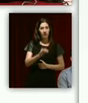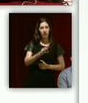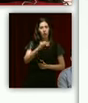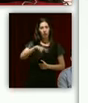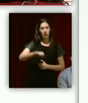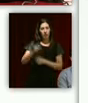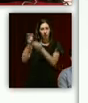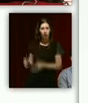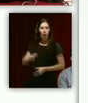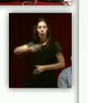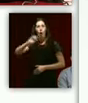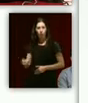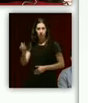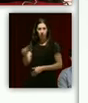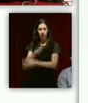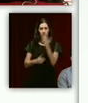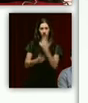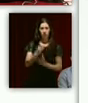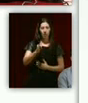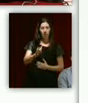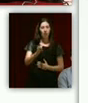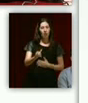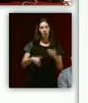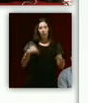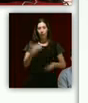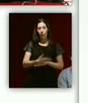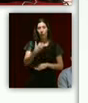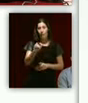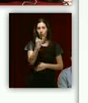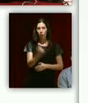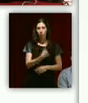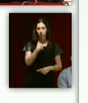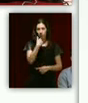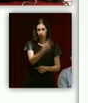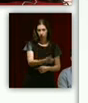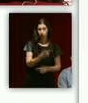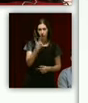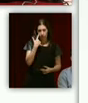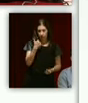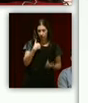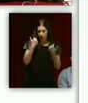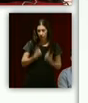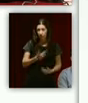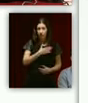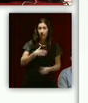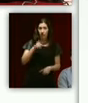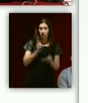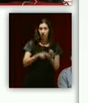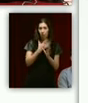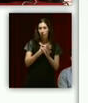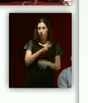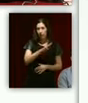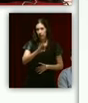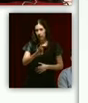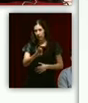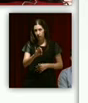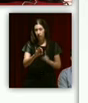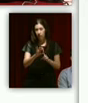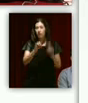is David Conde, someone with an impairment, and he addressed